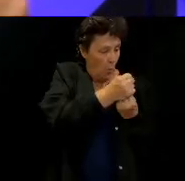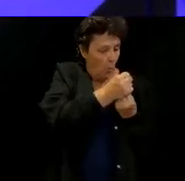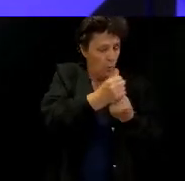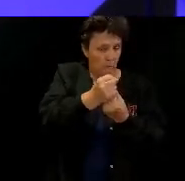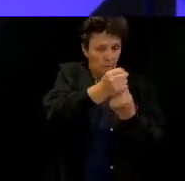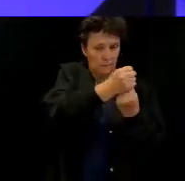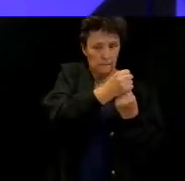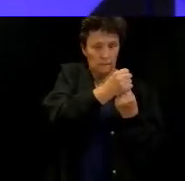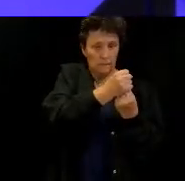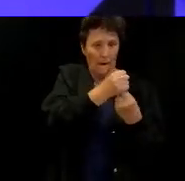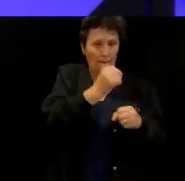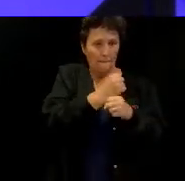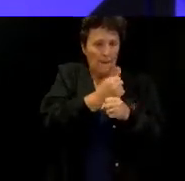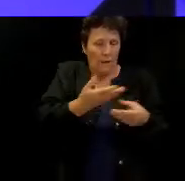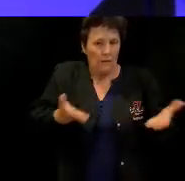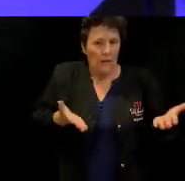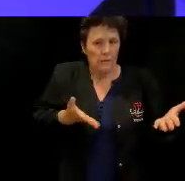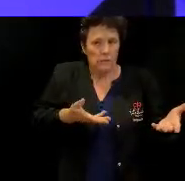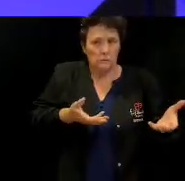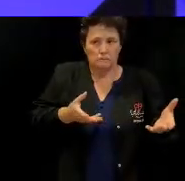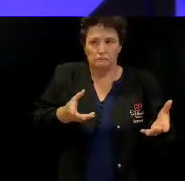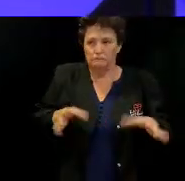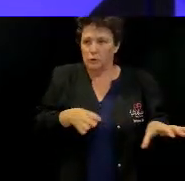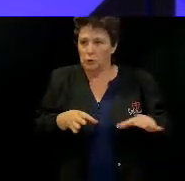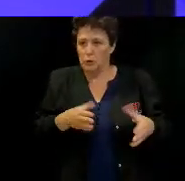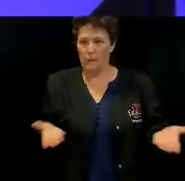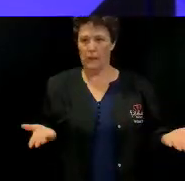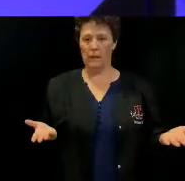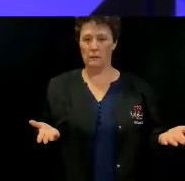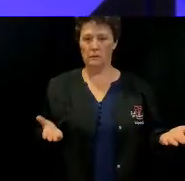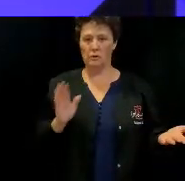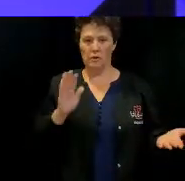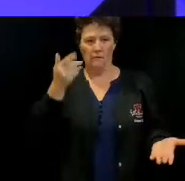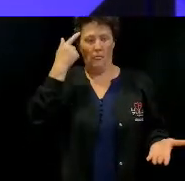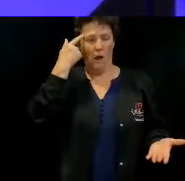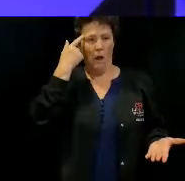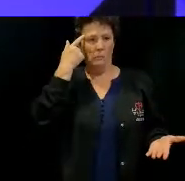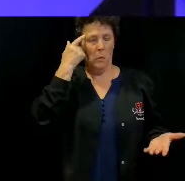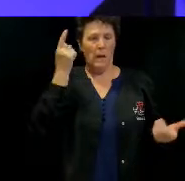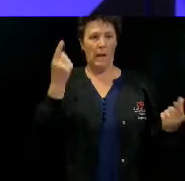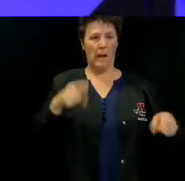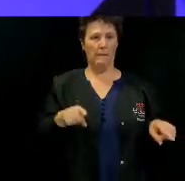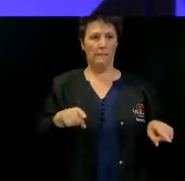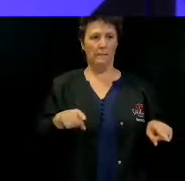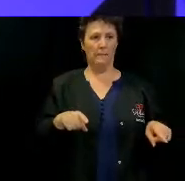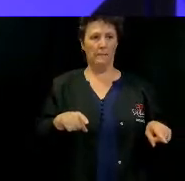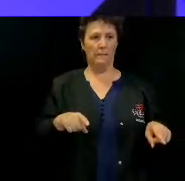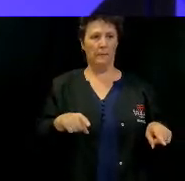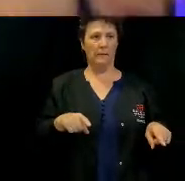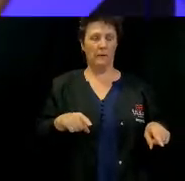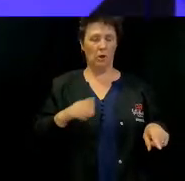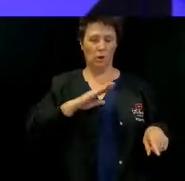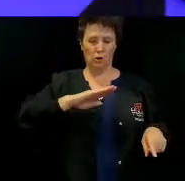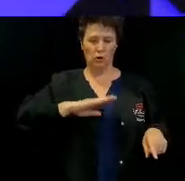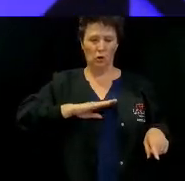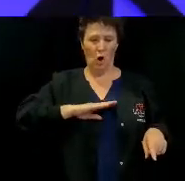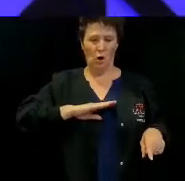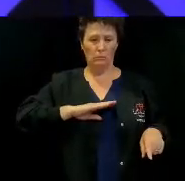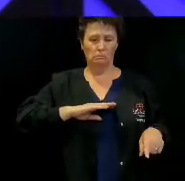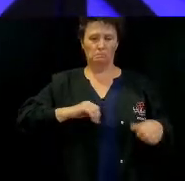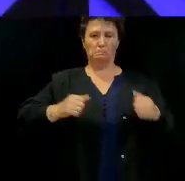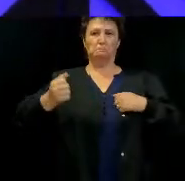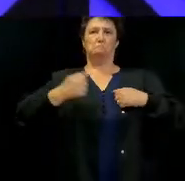to cause you to do stuff that you never thought you'd do. Take your shirt off, men. Take your shirt off and paint your